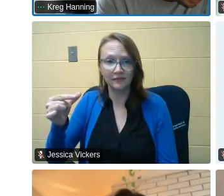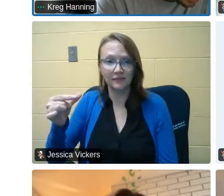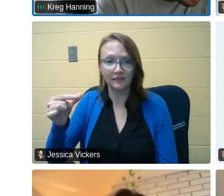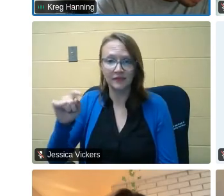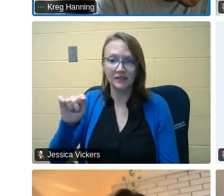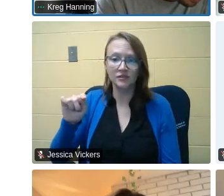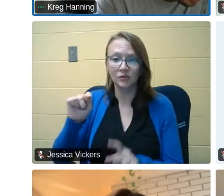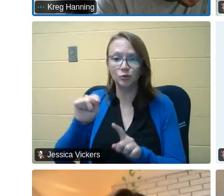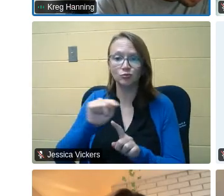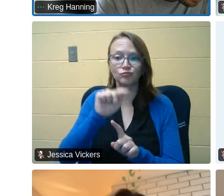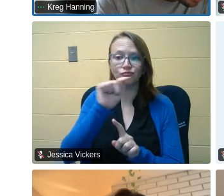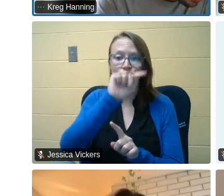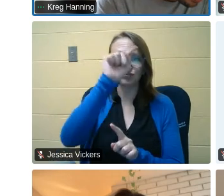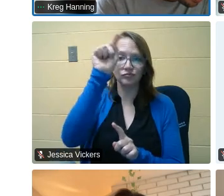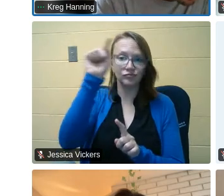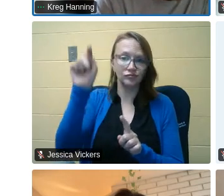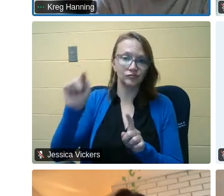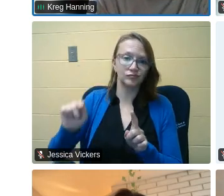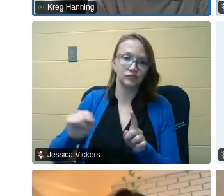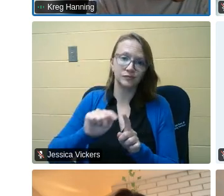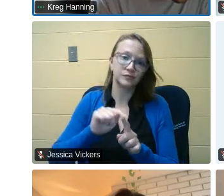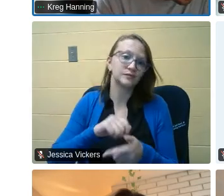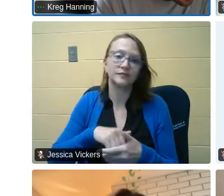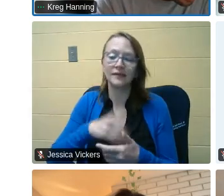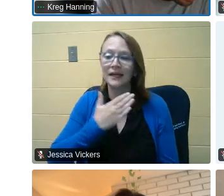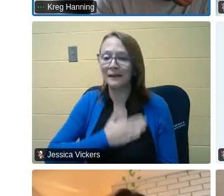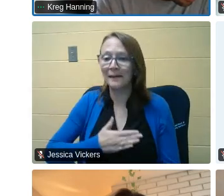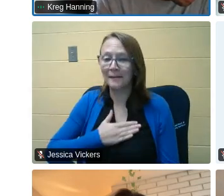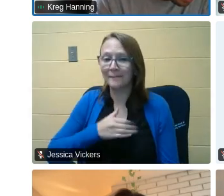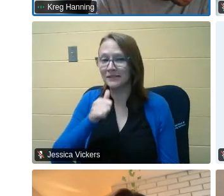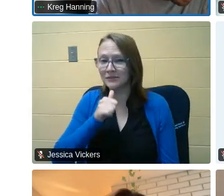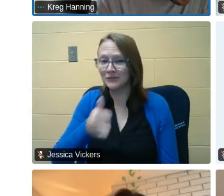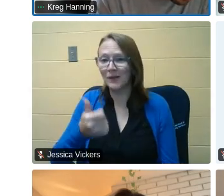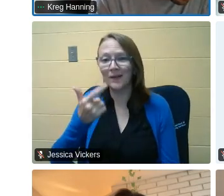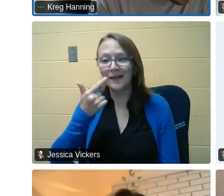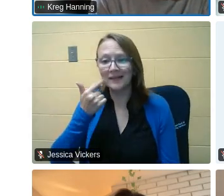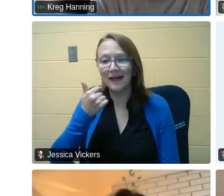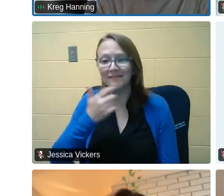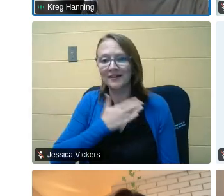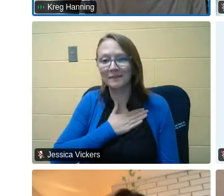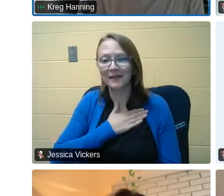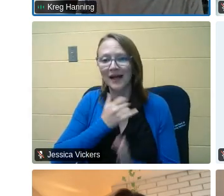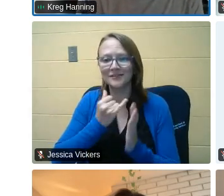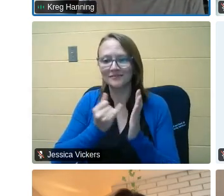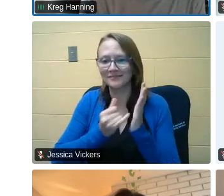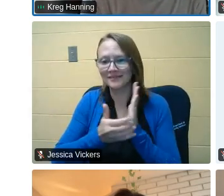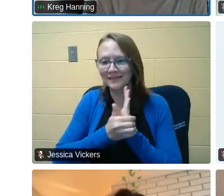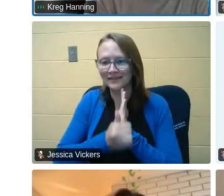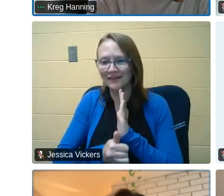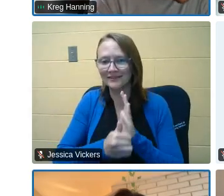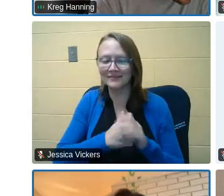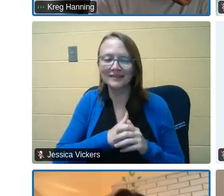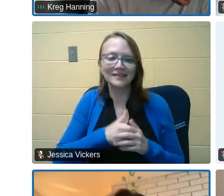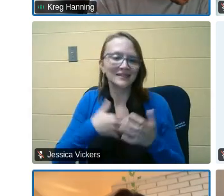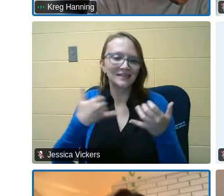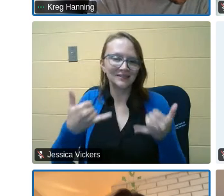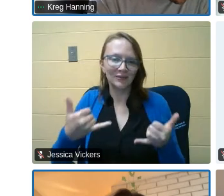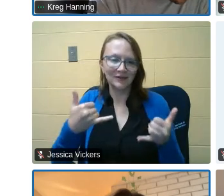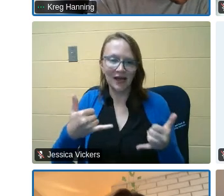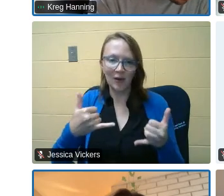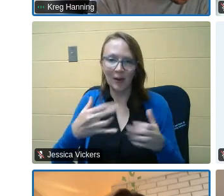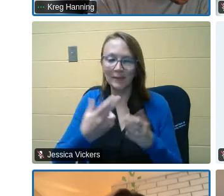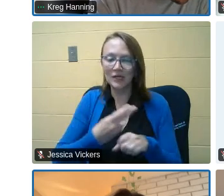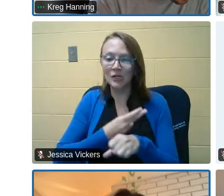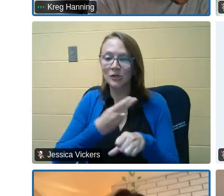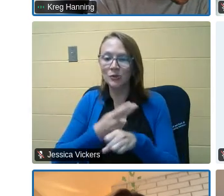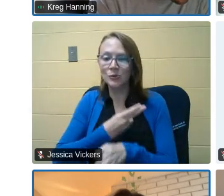leafy shape thing. Please don't laugh at me. All right, now I'm going to go to the paint bucket because we're going to fill this in.